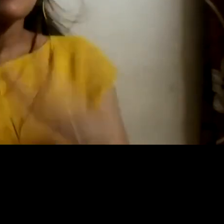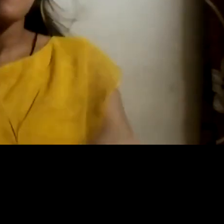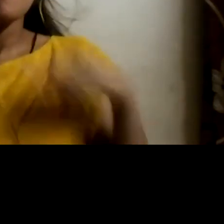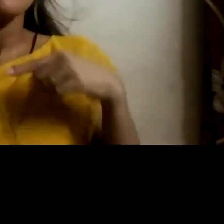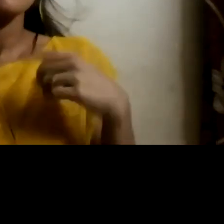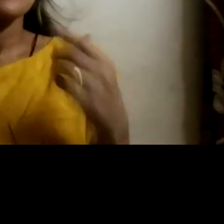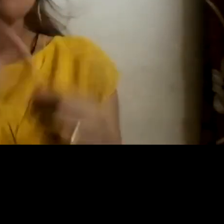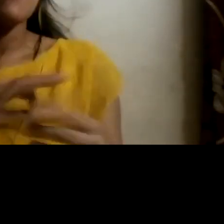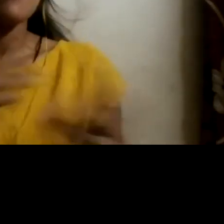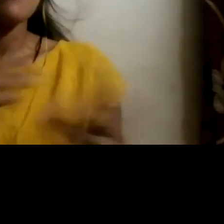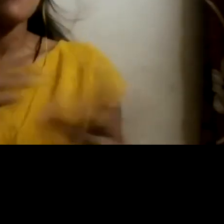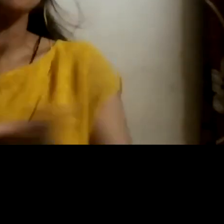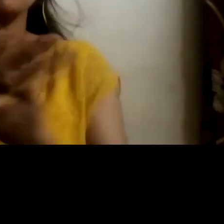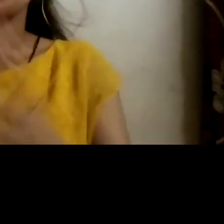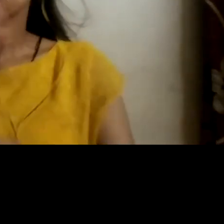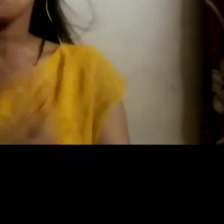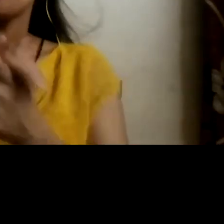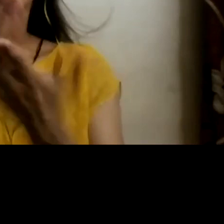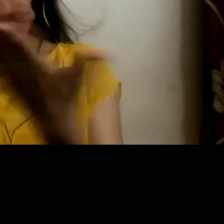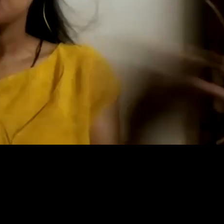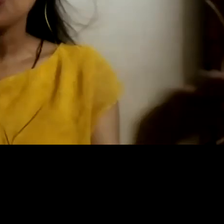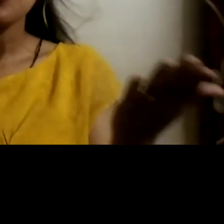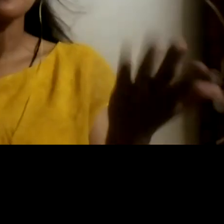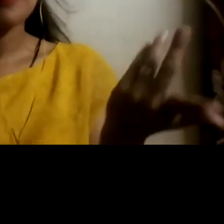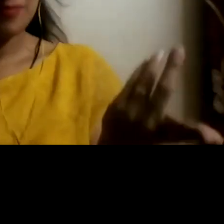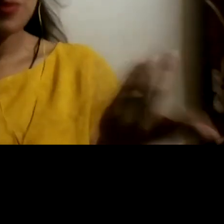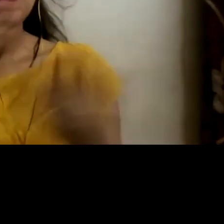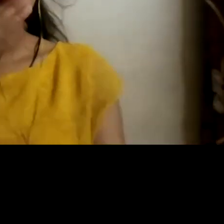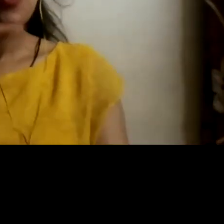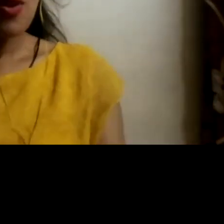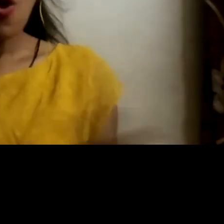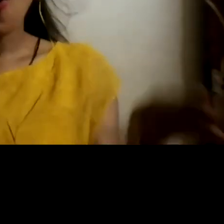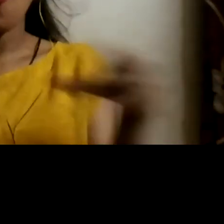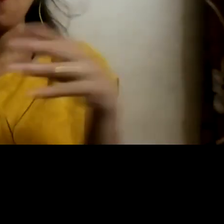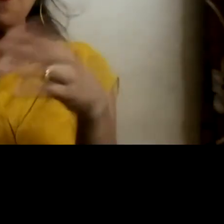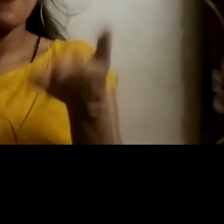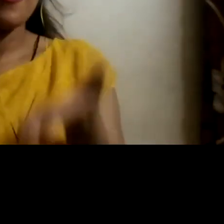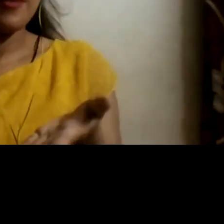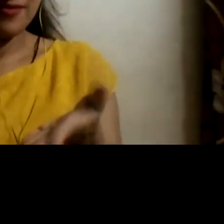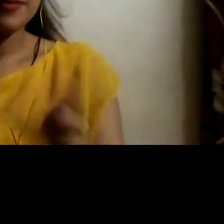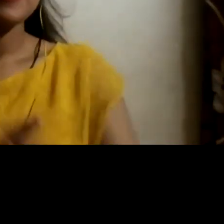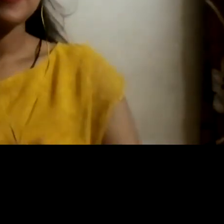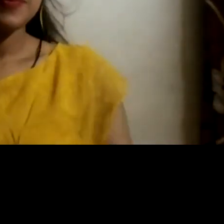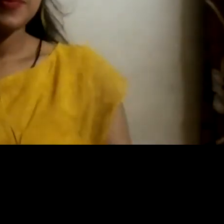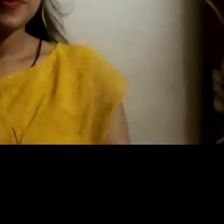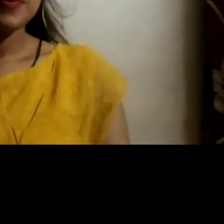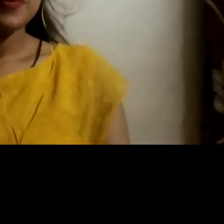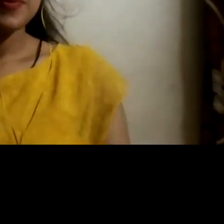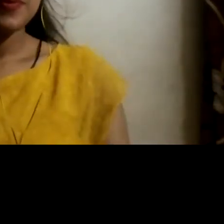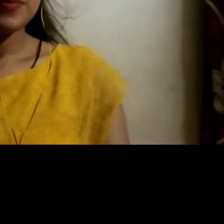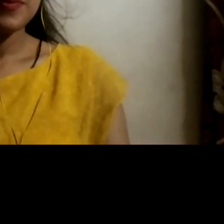My dear friends, young students, and people who are all gathered here, today we are talking